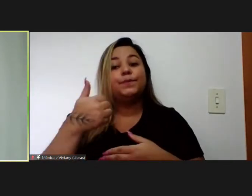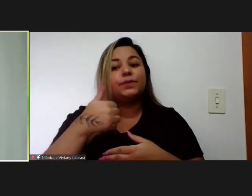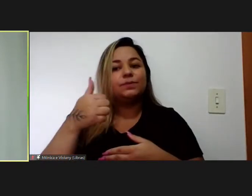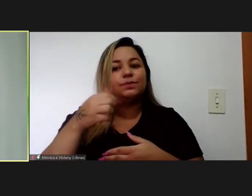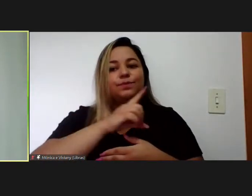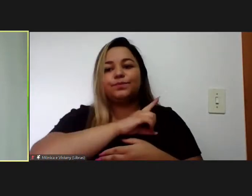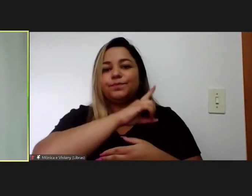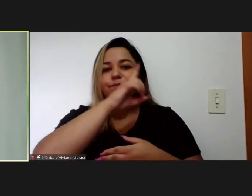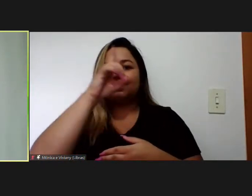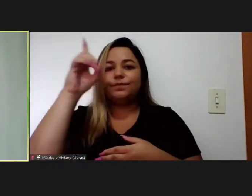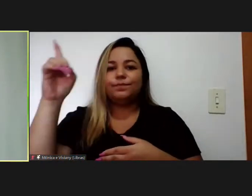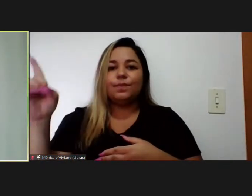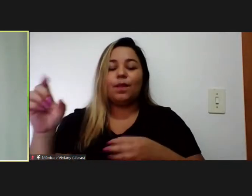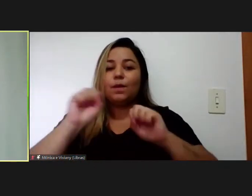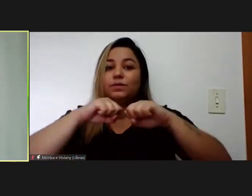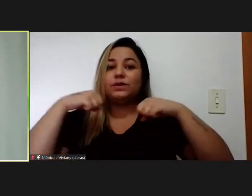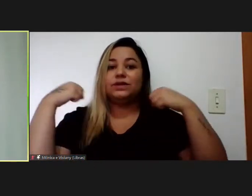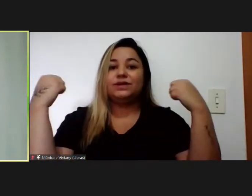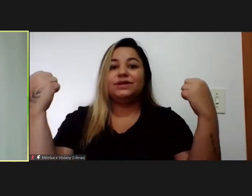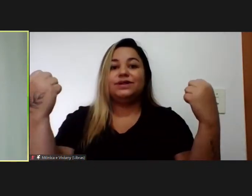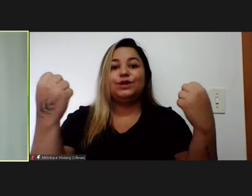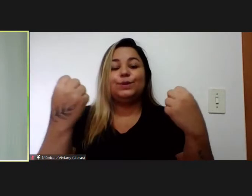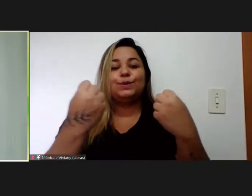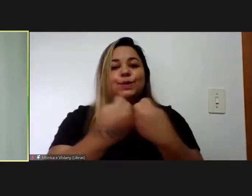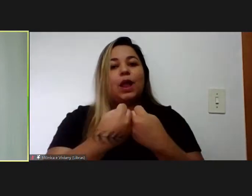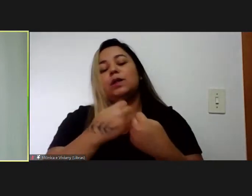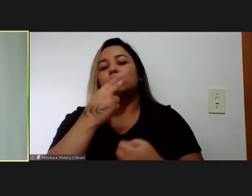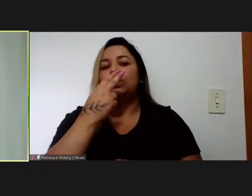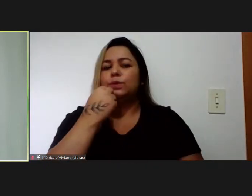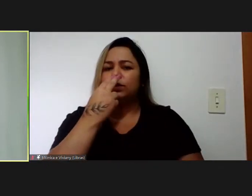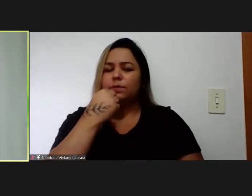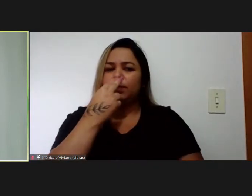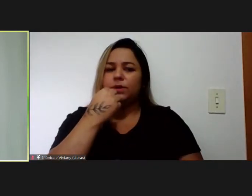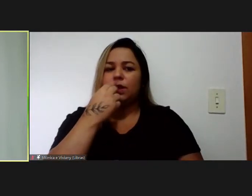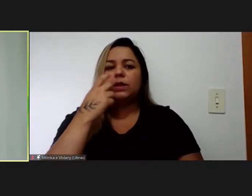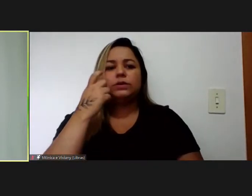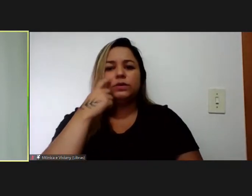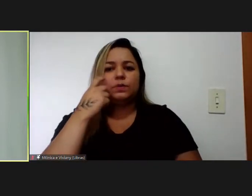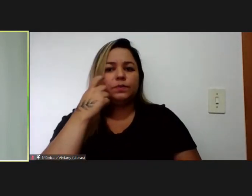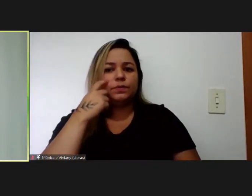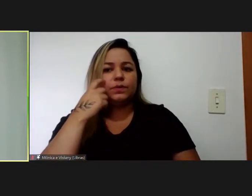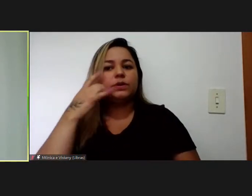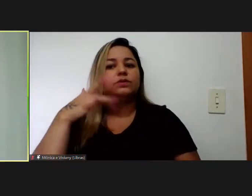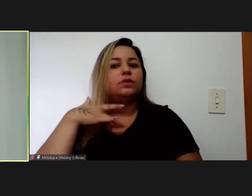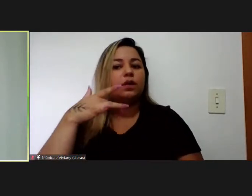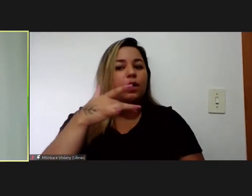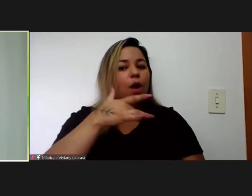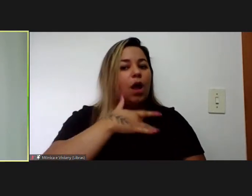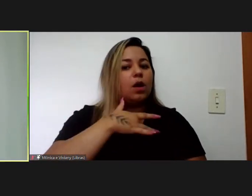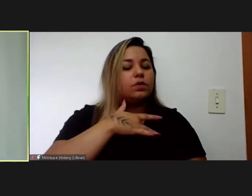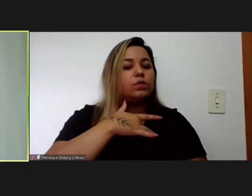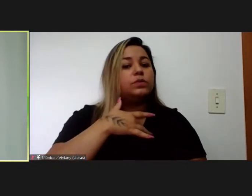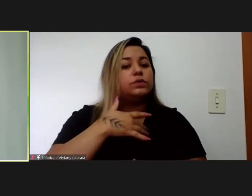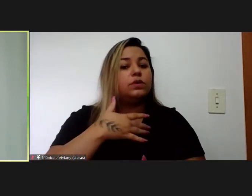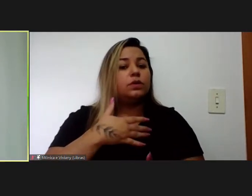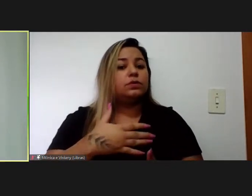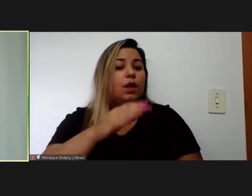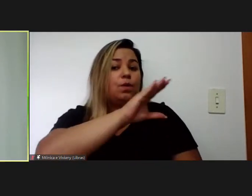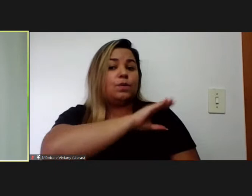begin the first day of the second International Seminar of Food and Nutrition in the Primary